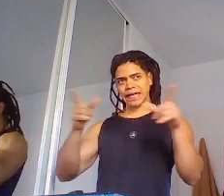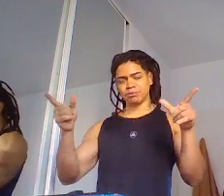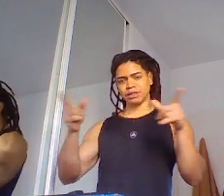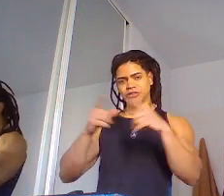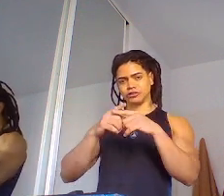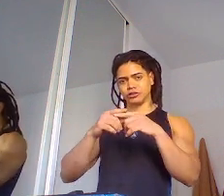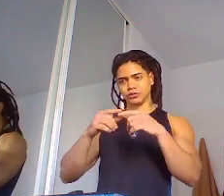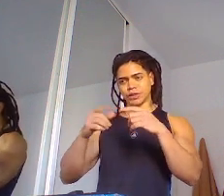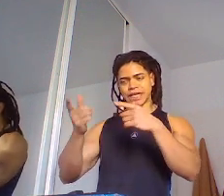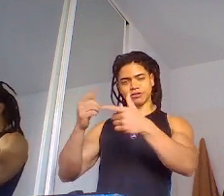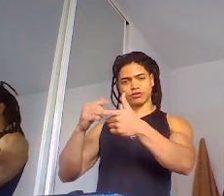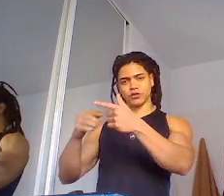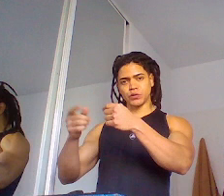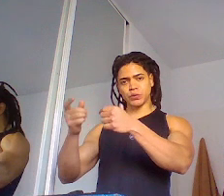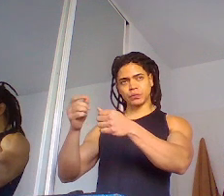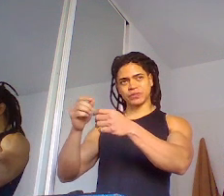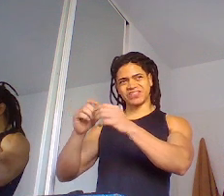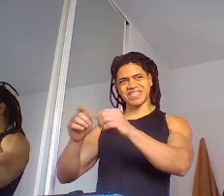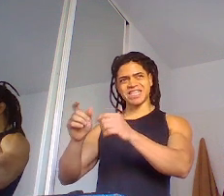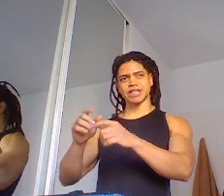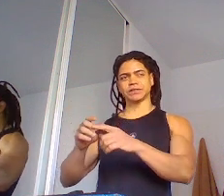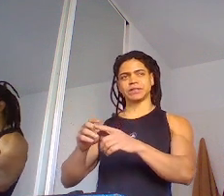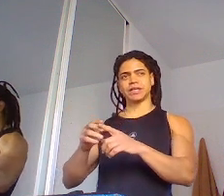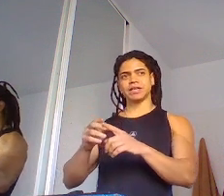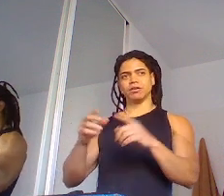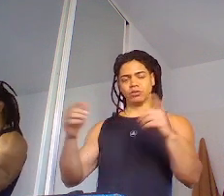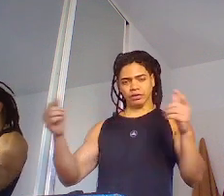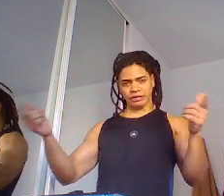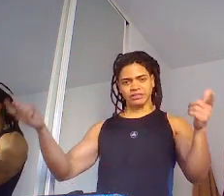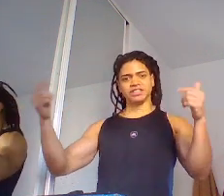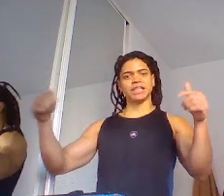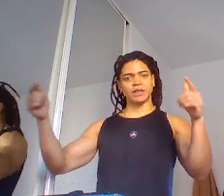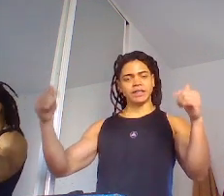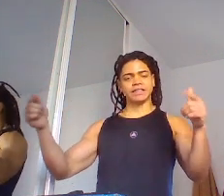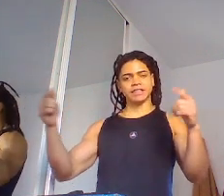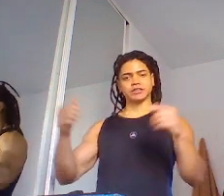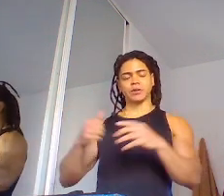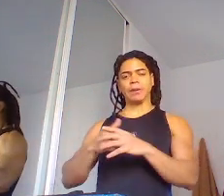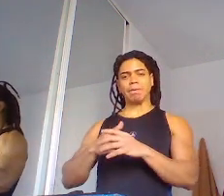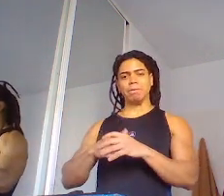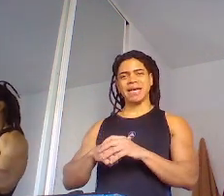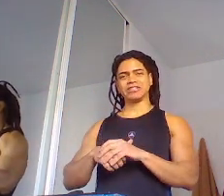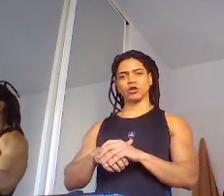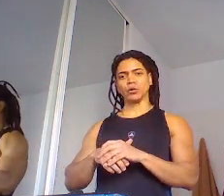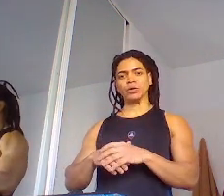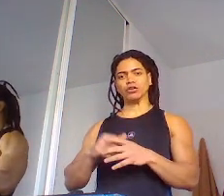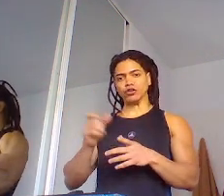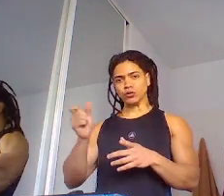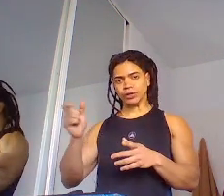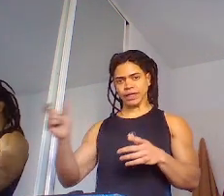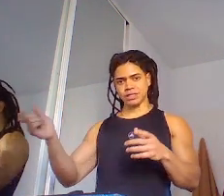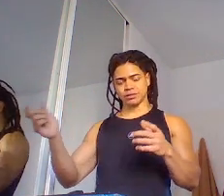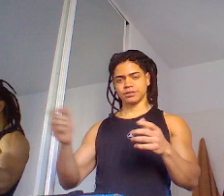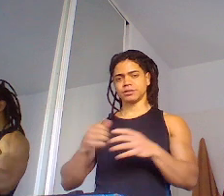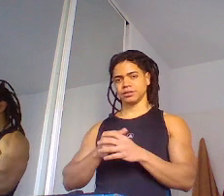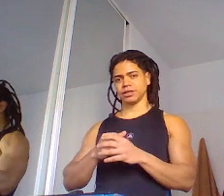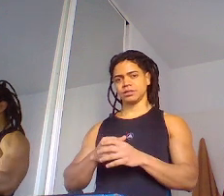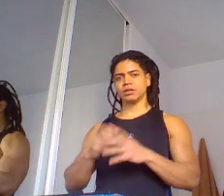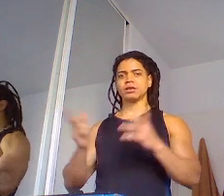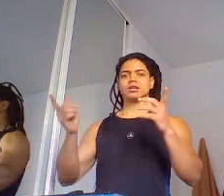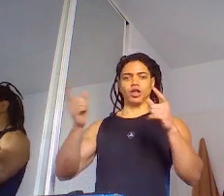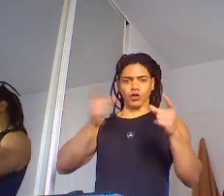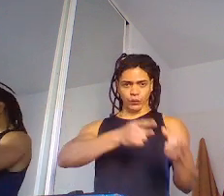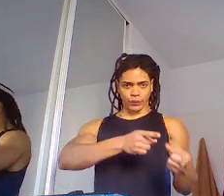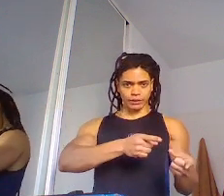in liabilities you see is, or this generally is listed based on their due dates,